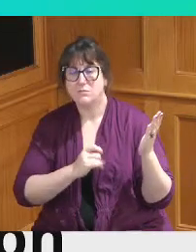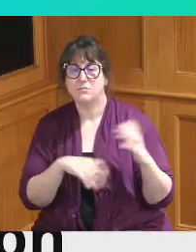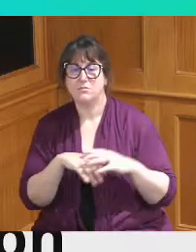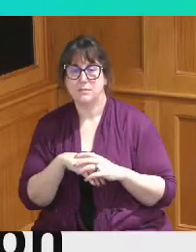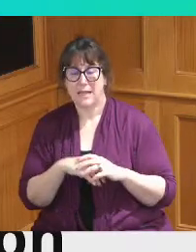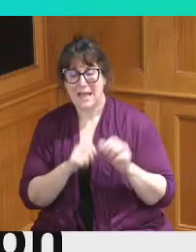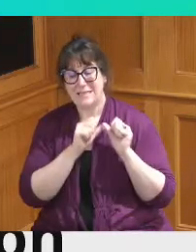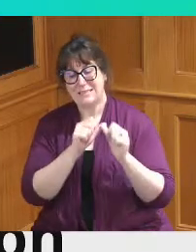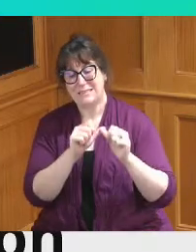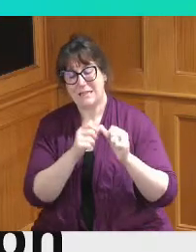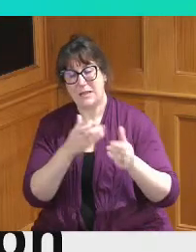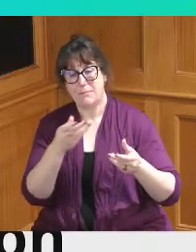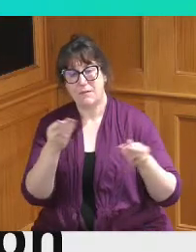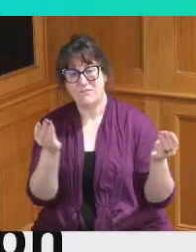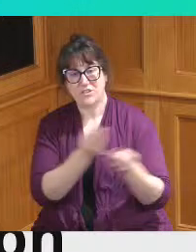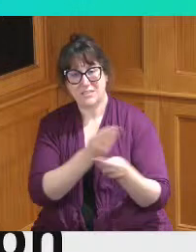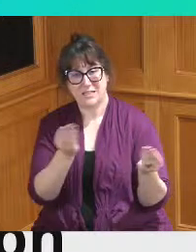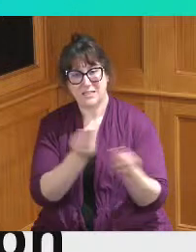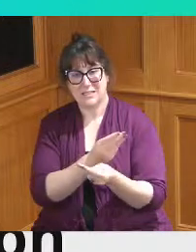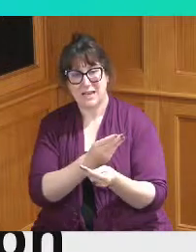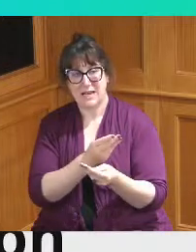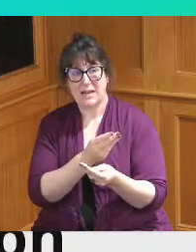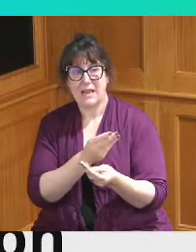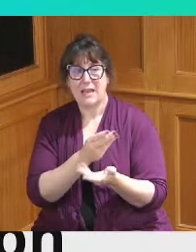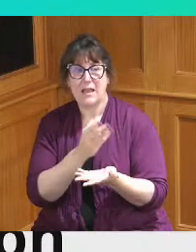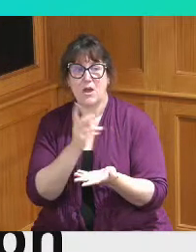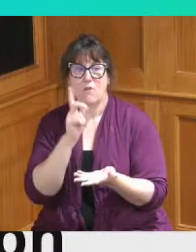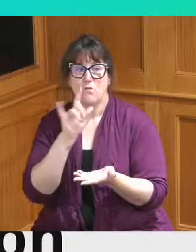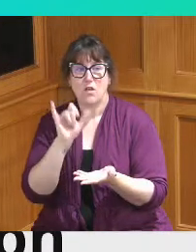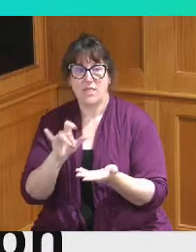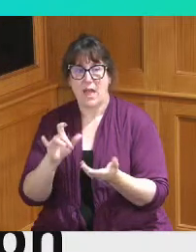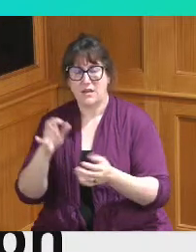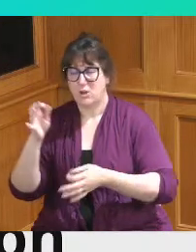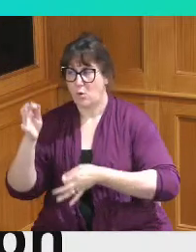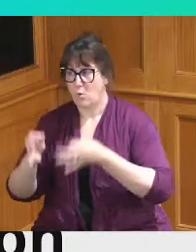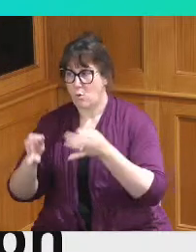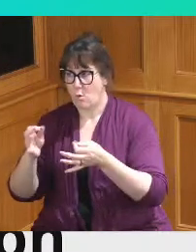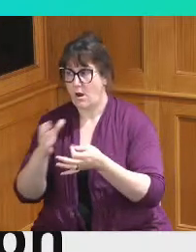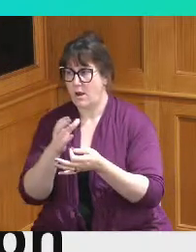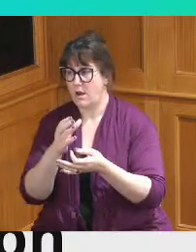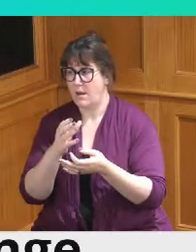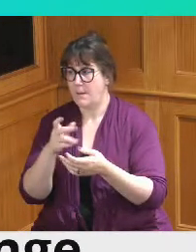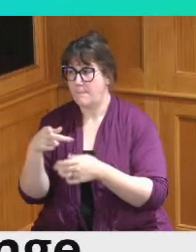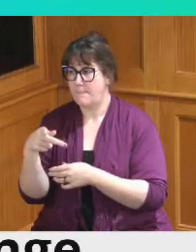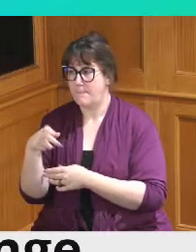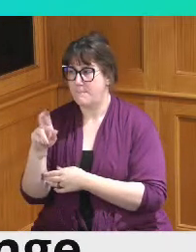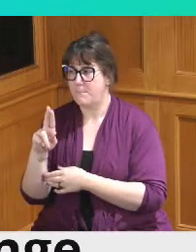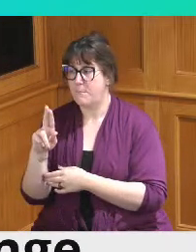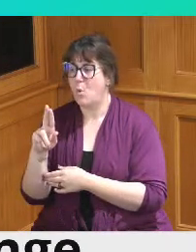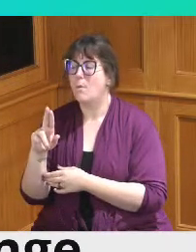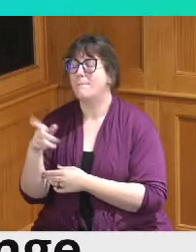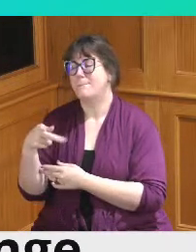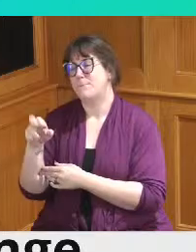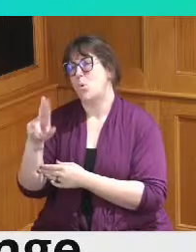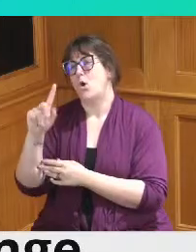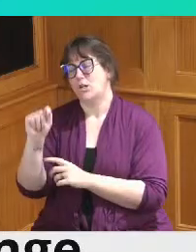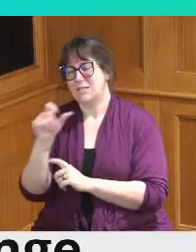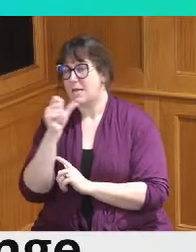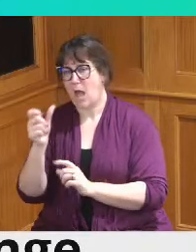continue to facilitate that partnership with the port for infill development at the scattered site homeownership properties.